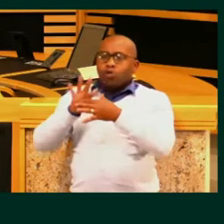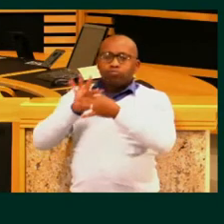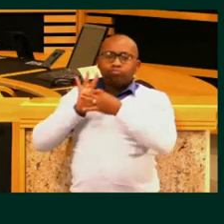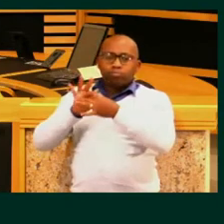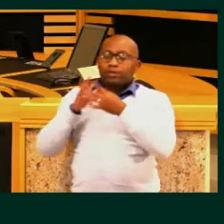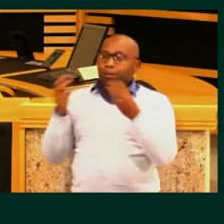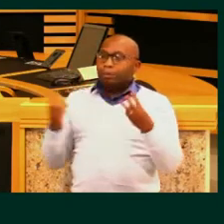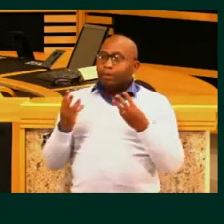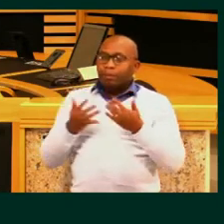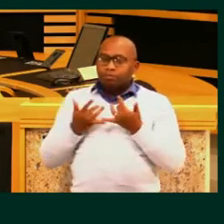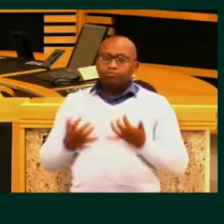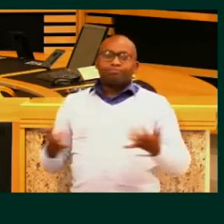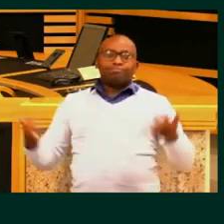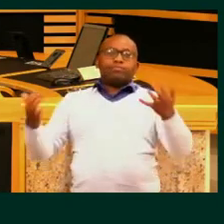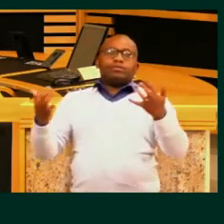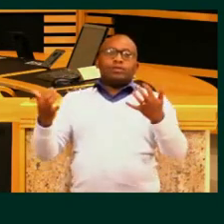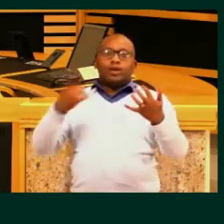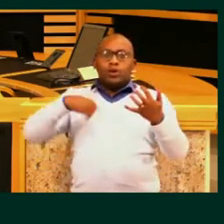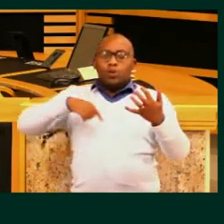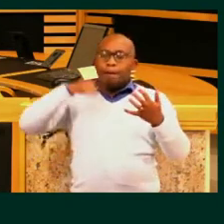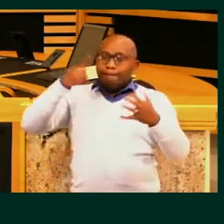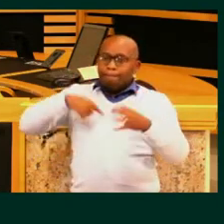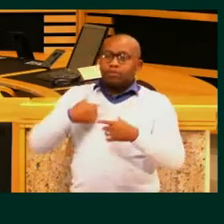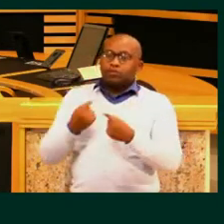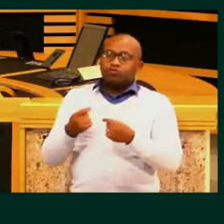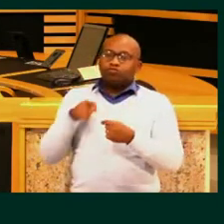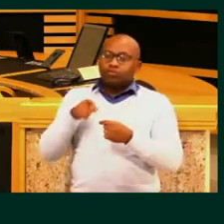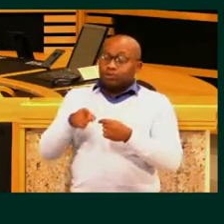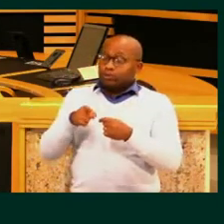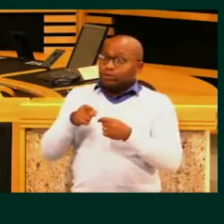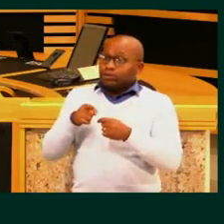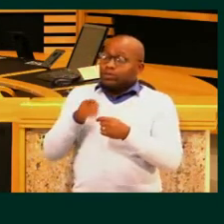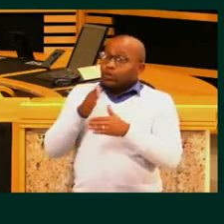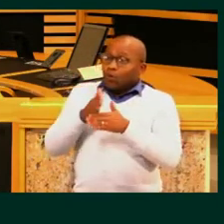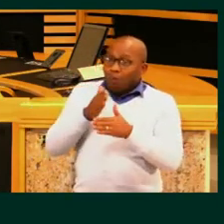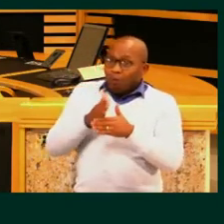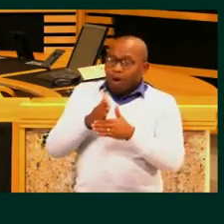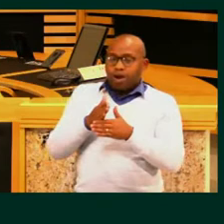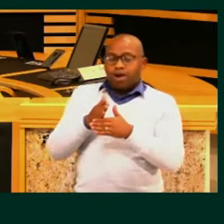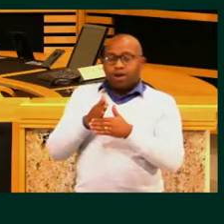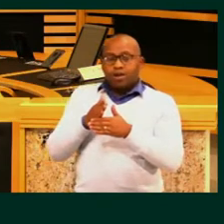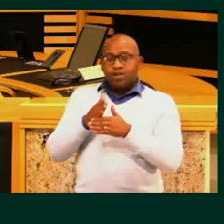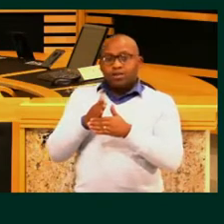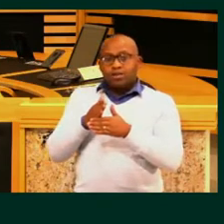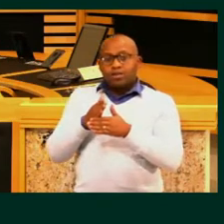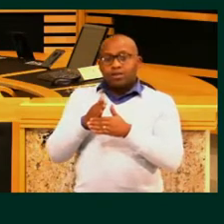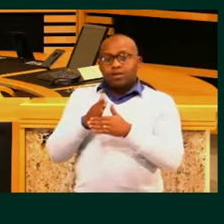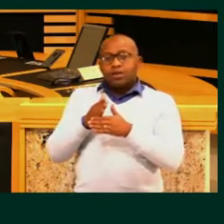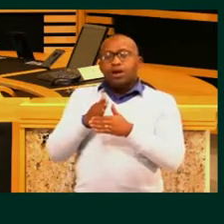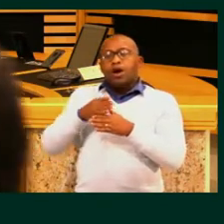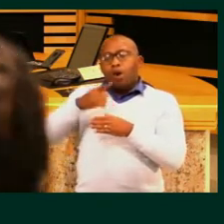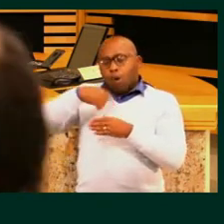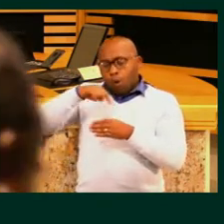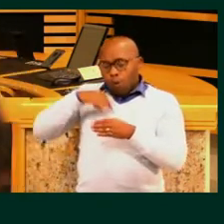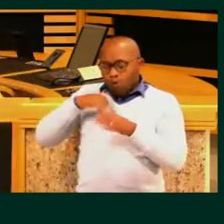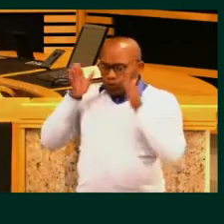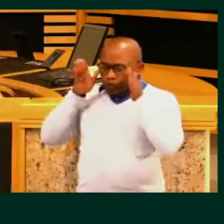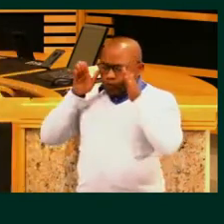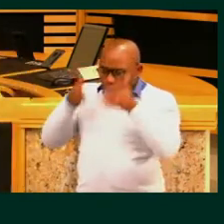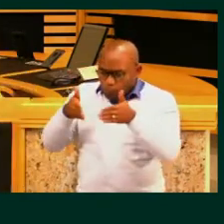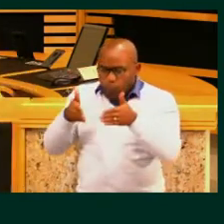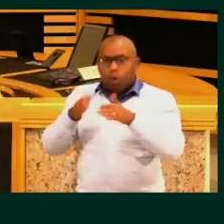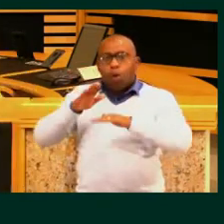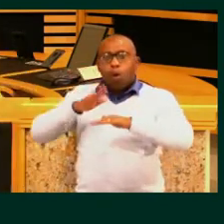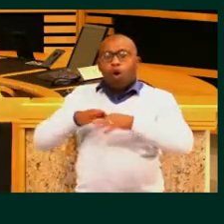ensure that we tackle this task head on we make all our roads